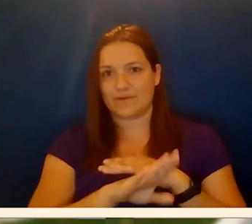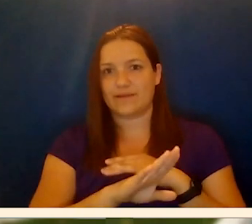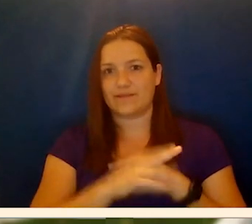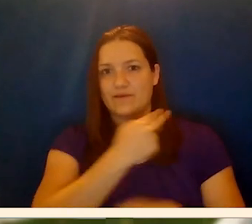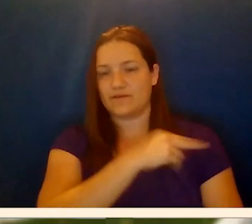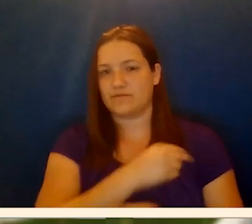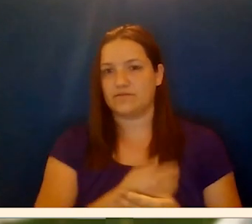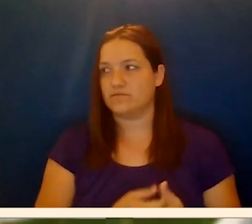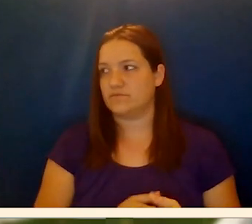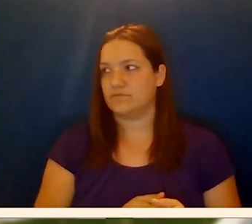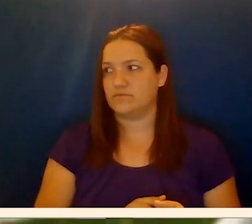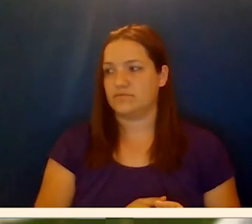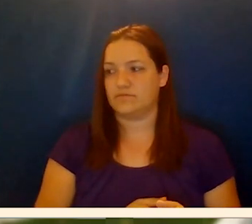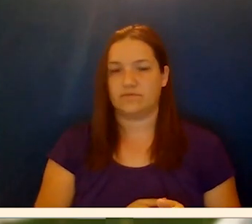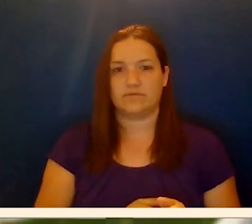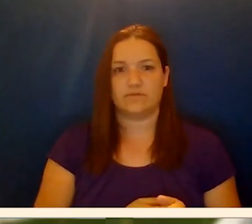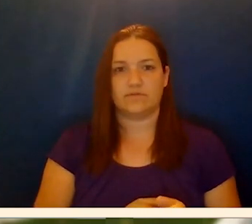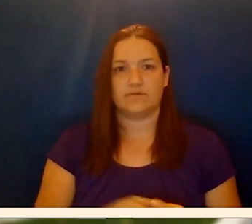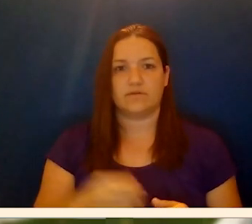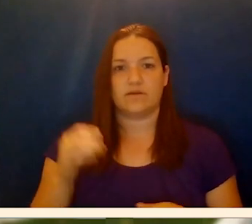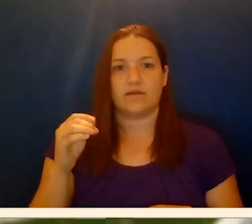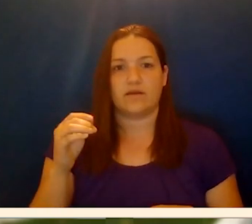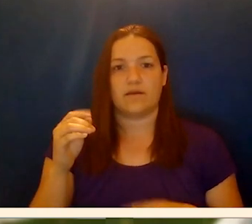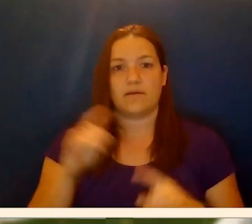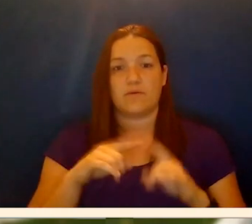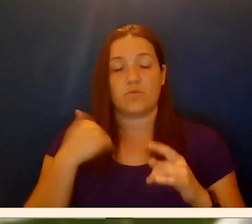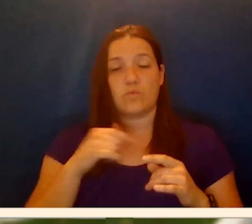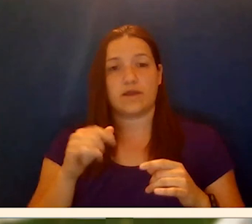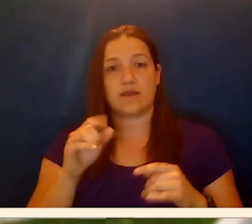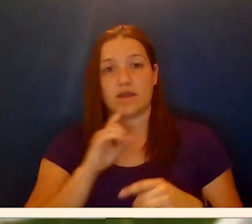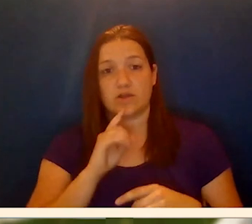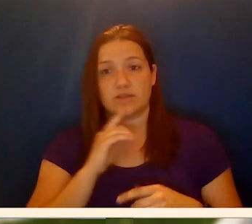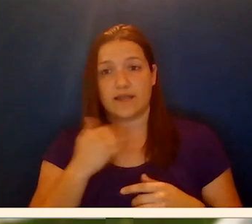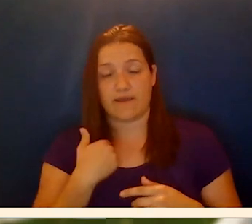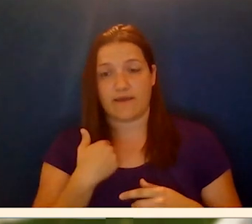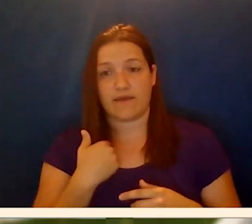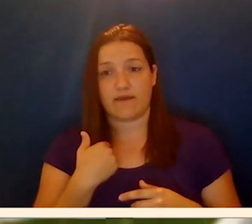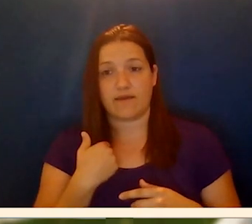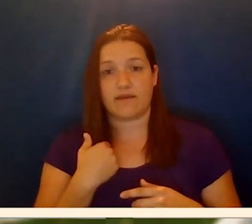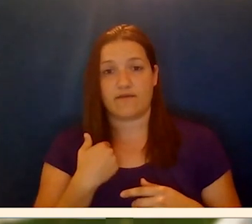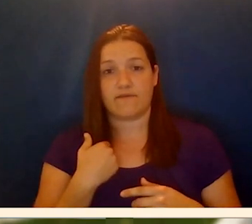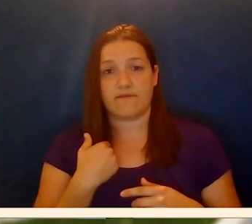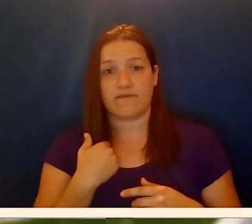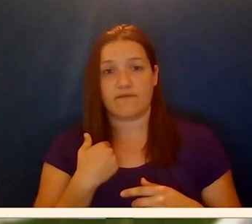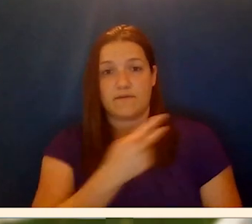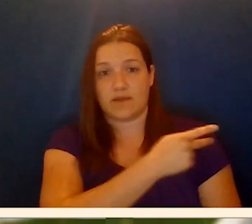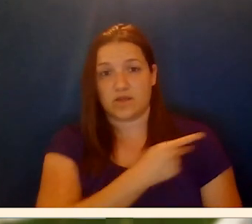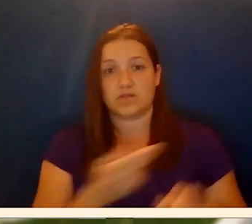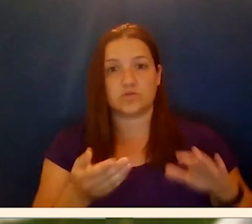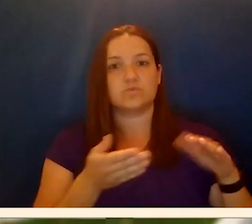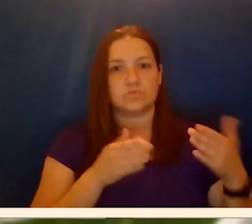completely different. And we actually had a patient that unfortunately passed away in the